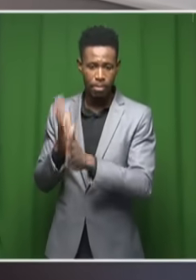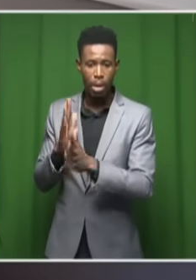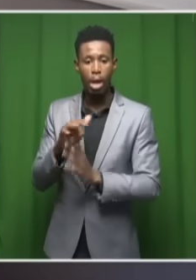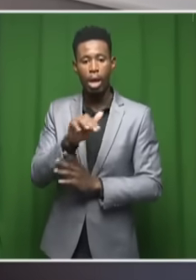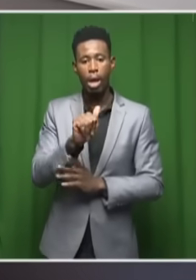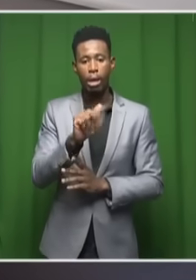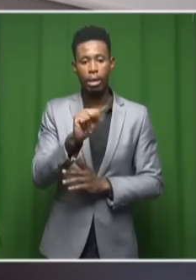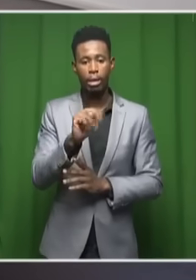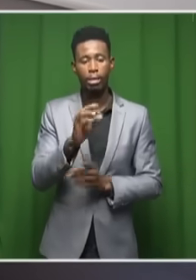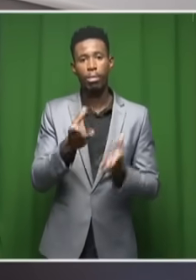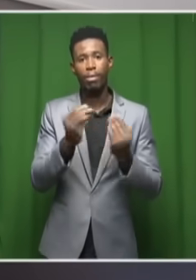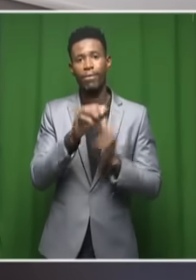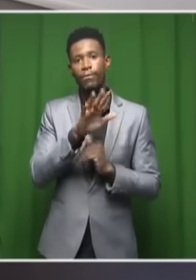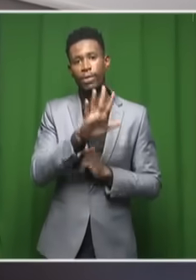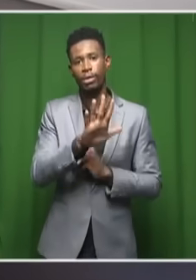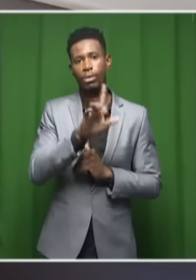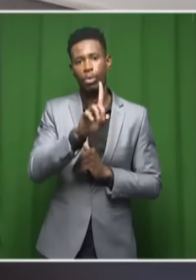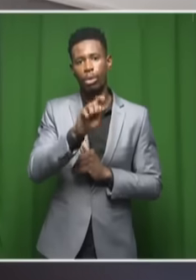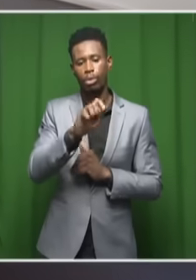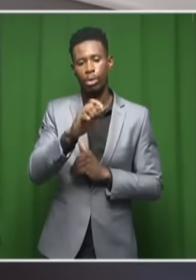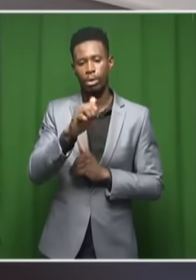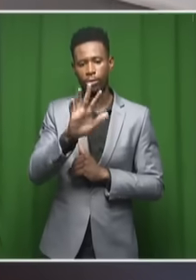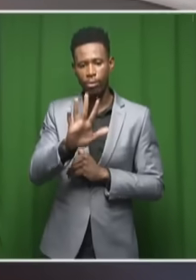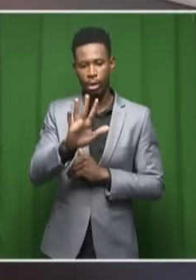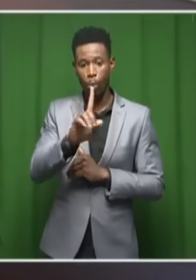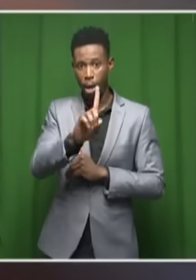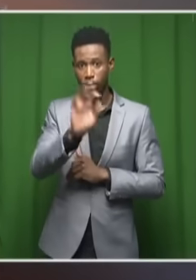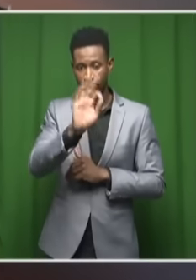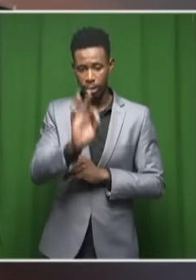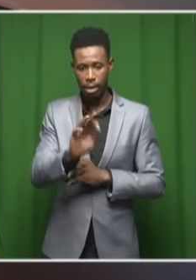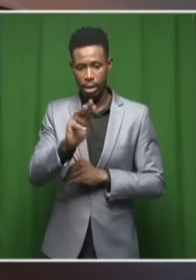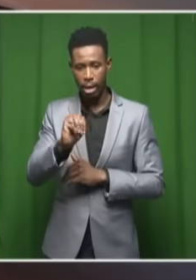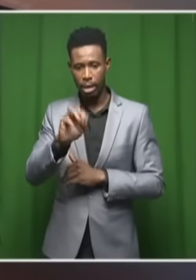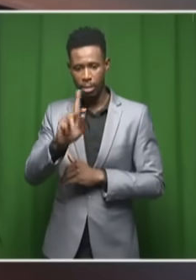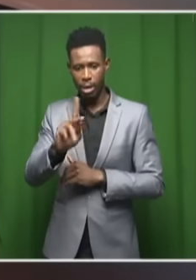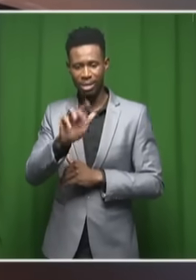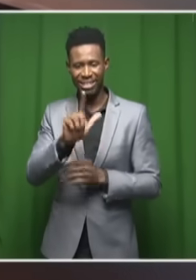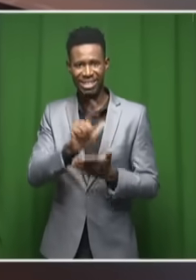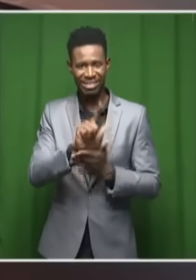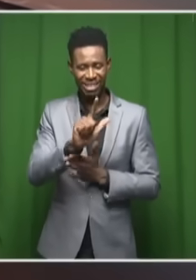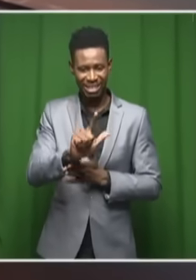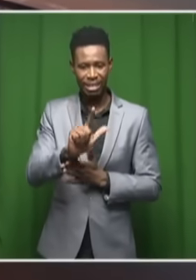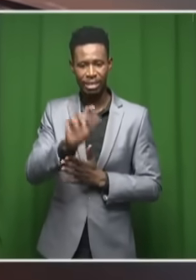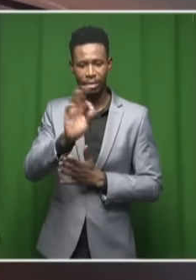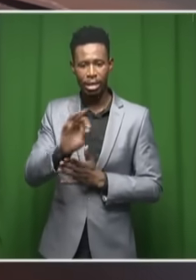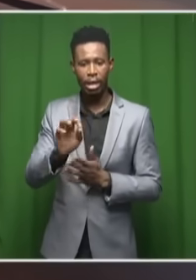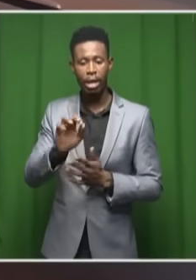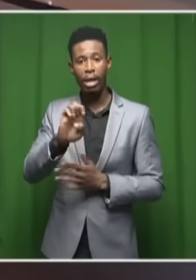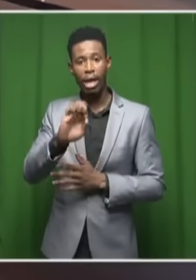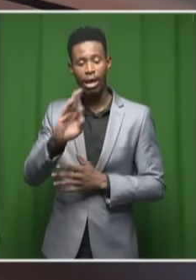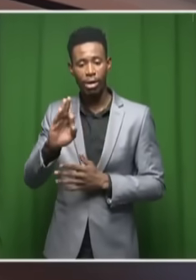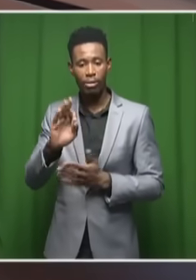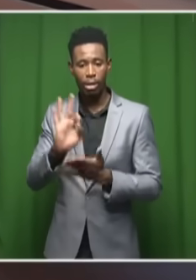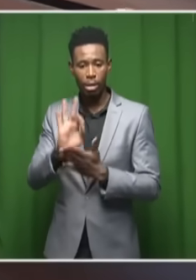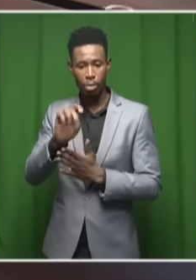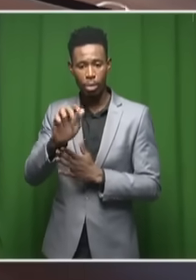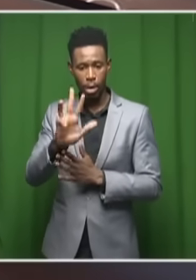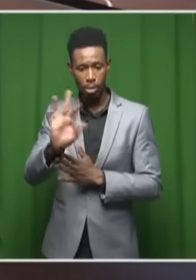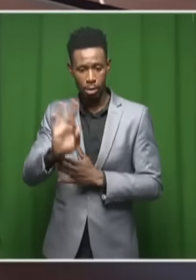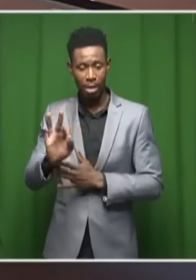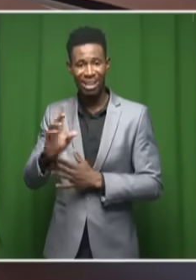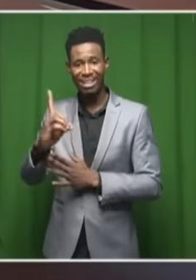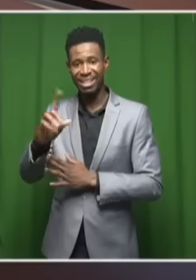receiving 51.1%, MK 17%, EFF 13.9%, the DA also receiving a percentage there